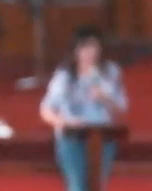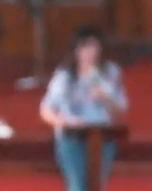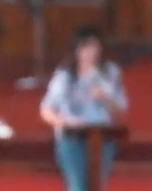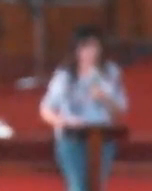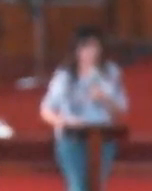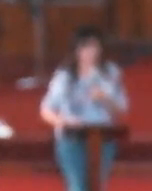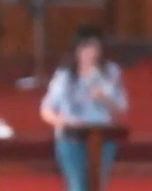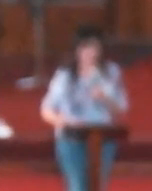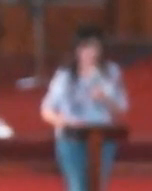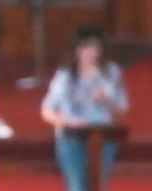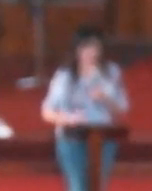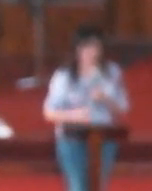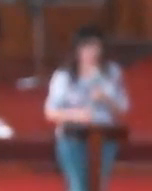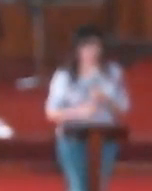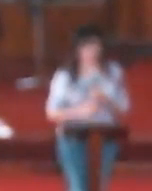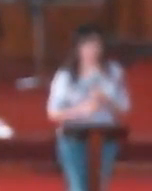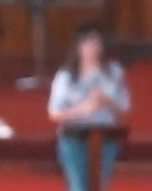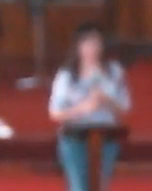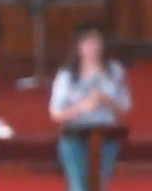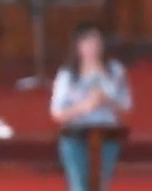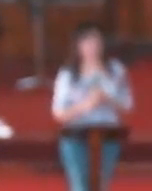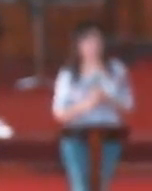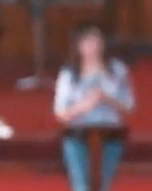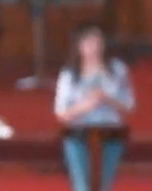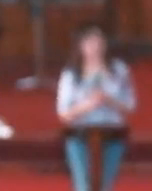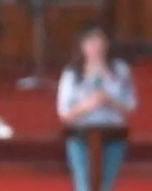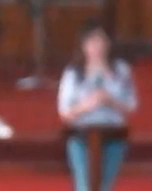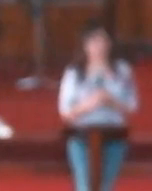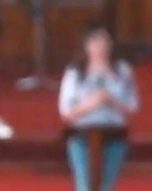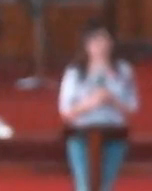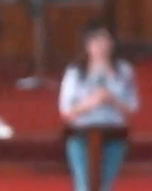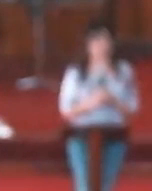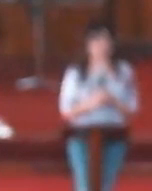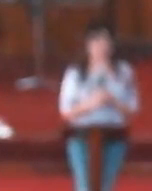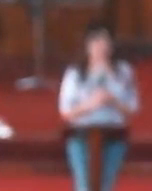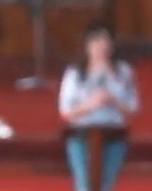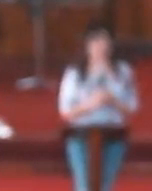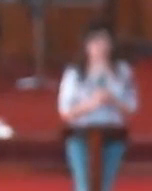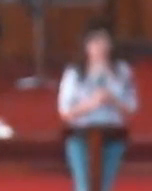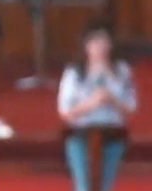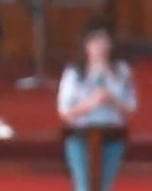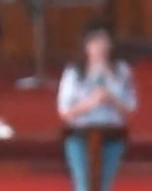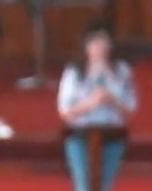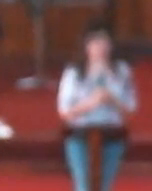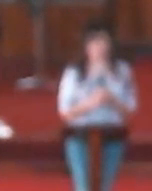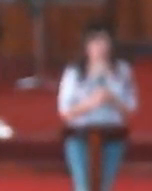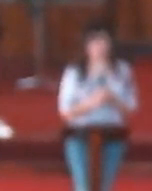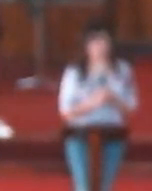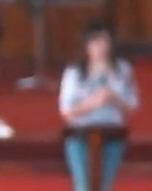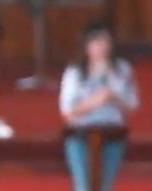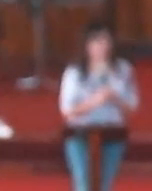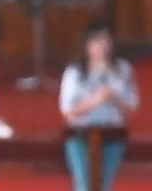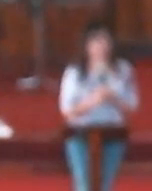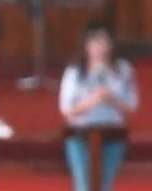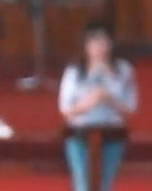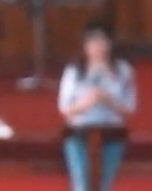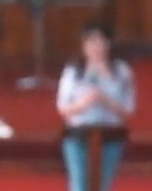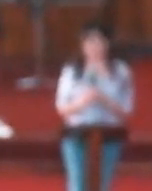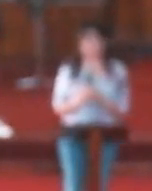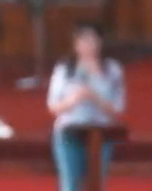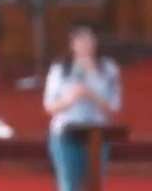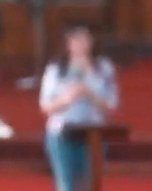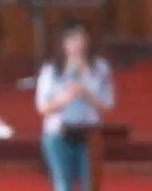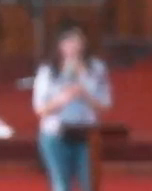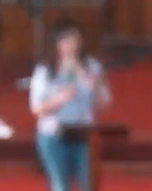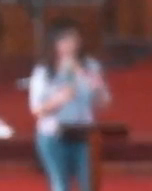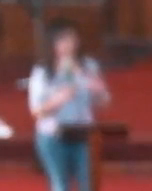denying reality. Ahora, la palabra de Dios en este pasaje cambió la realidad. Now we need to